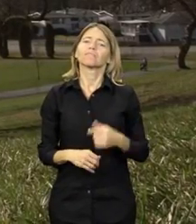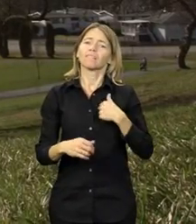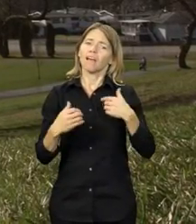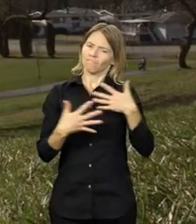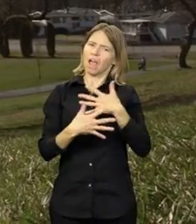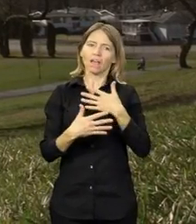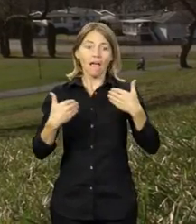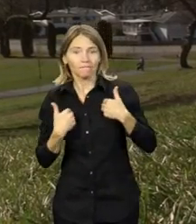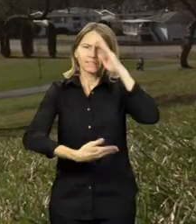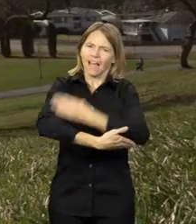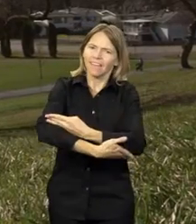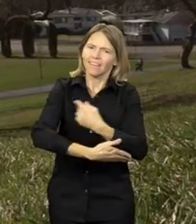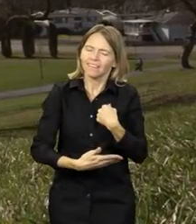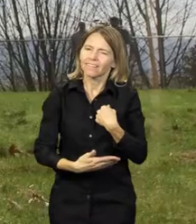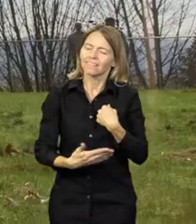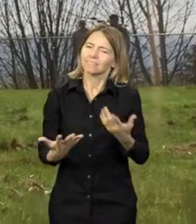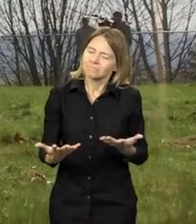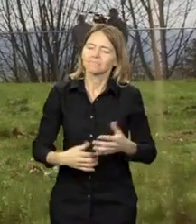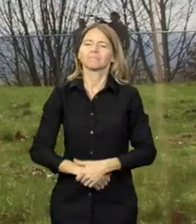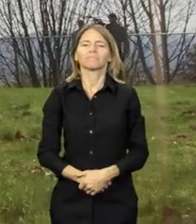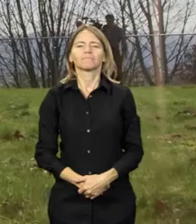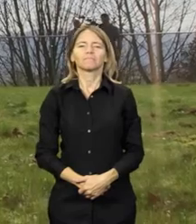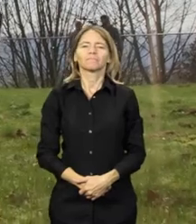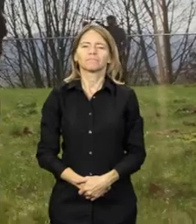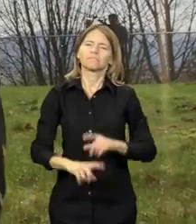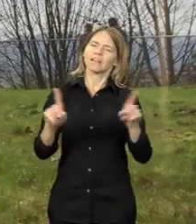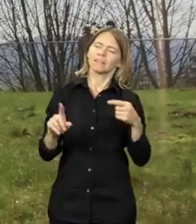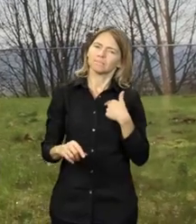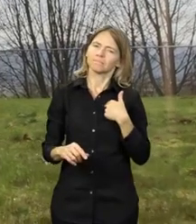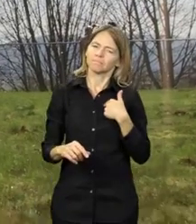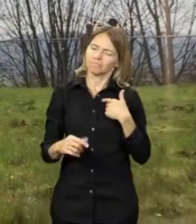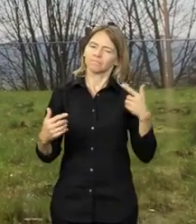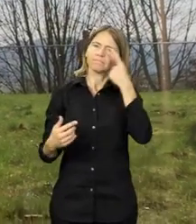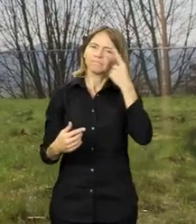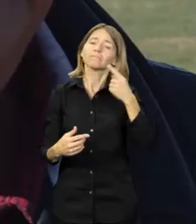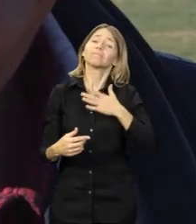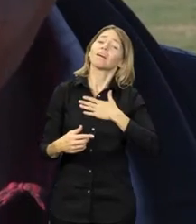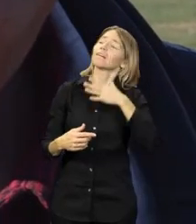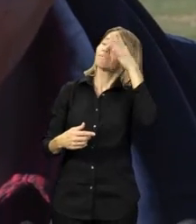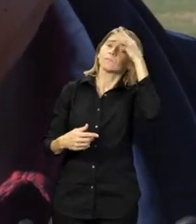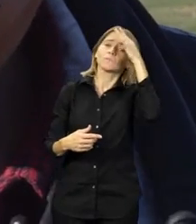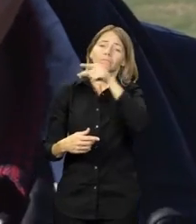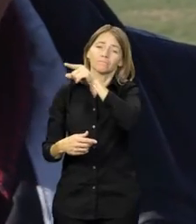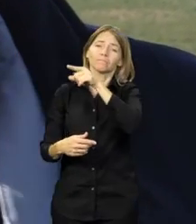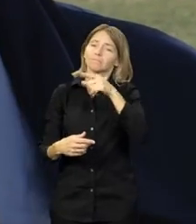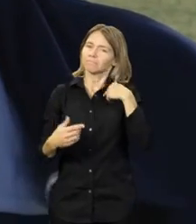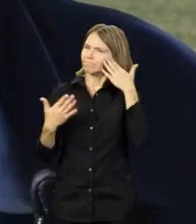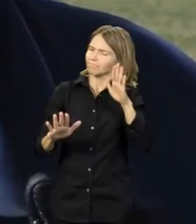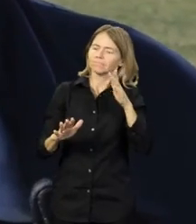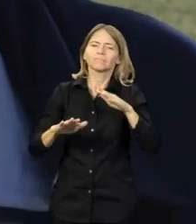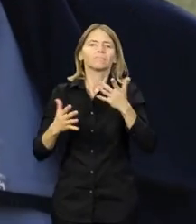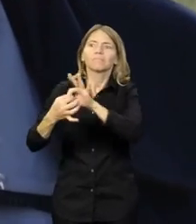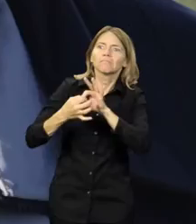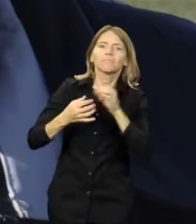child. But I was afraid to have a son for fear that I wouldn't know how to relate to him. That is the way it was for many